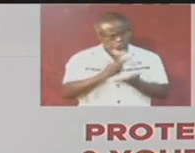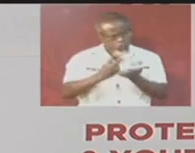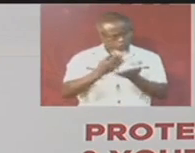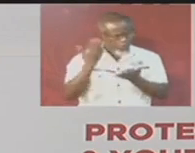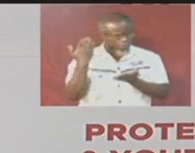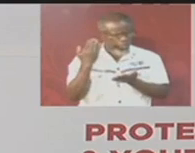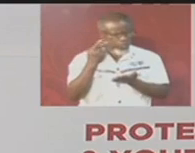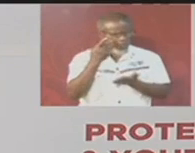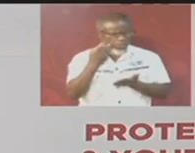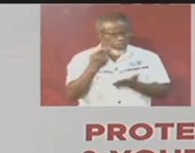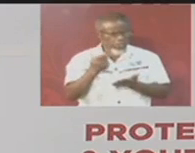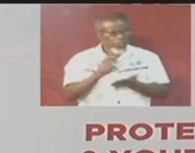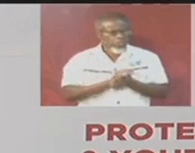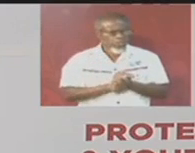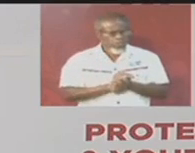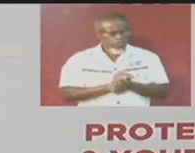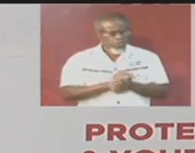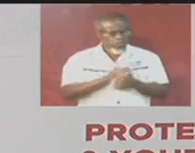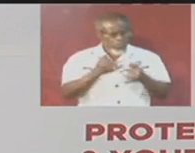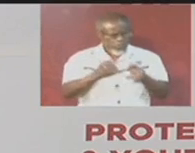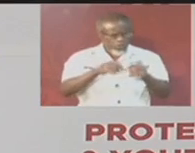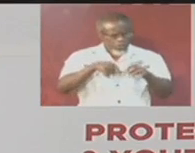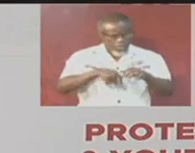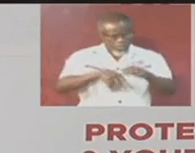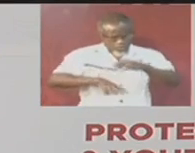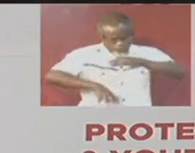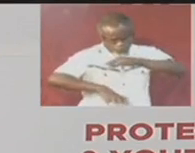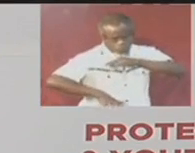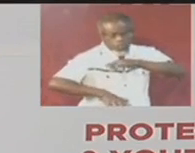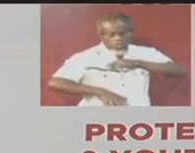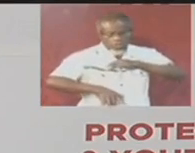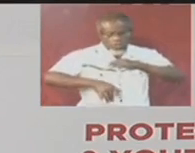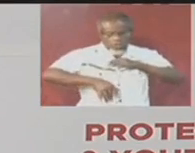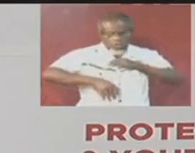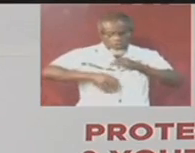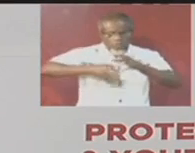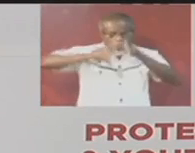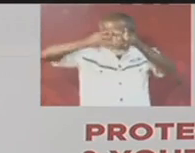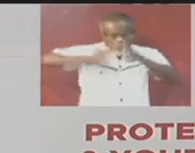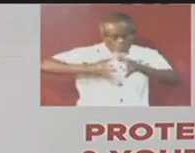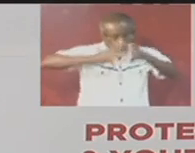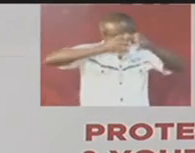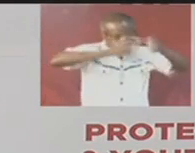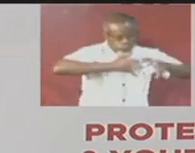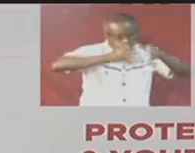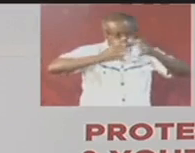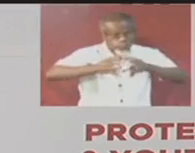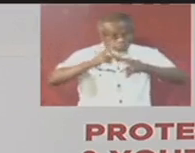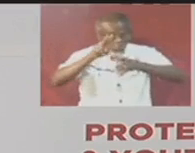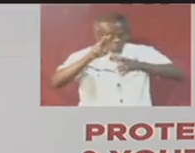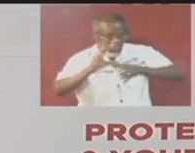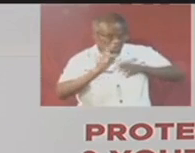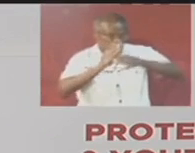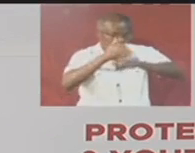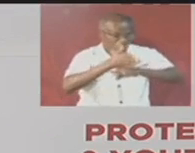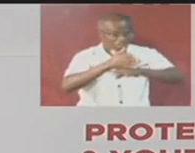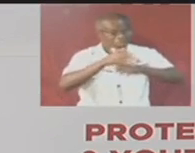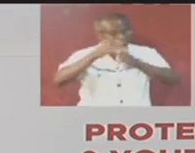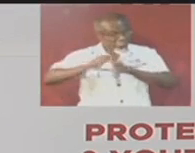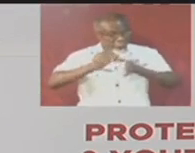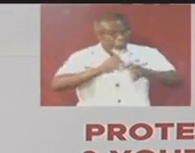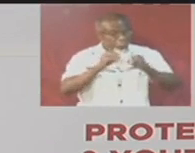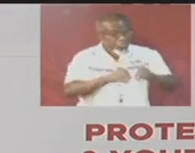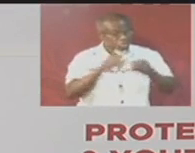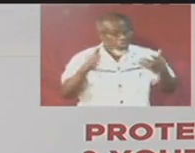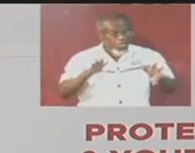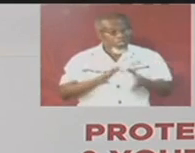396 piles have been driven. All the subsurface work has been done. We have